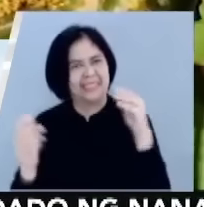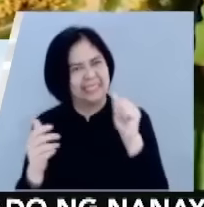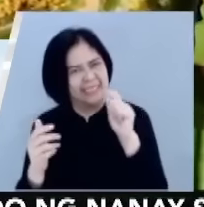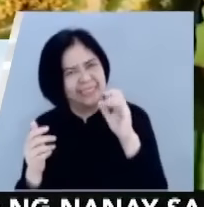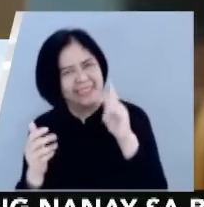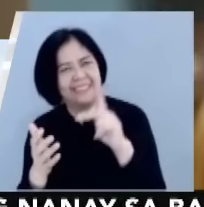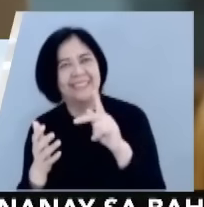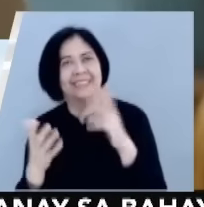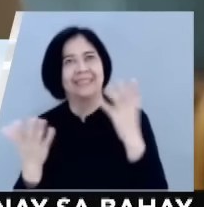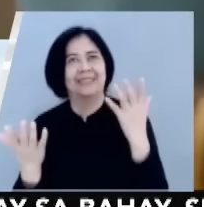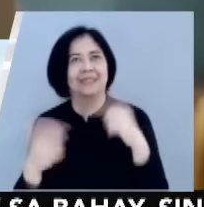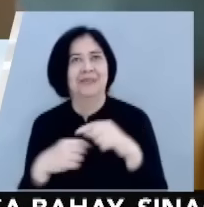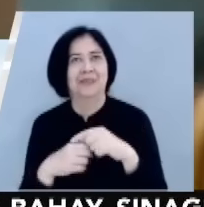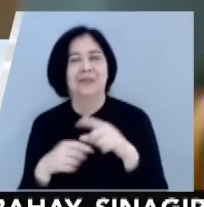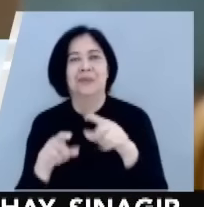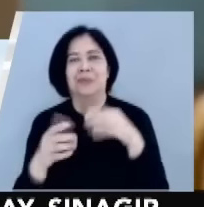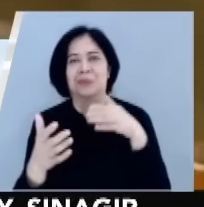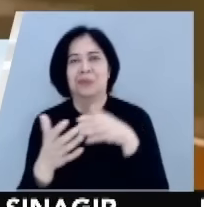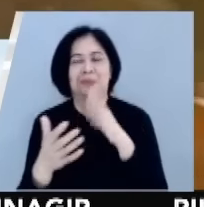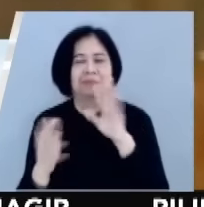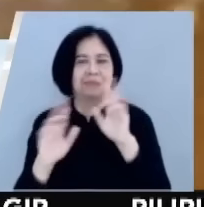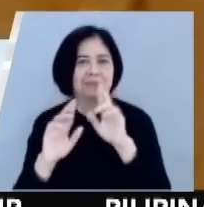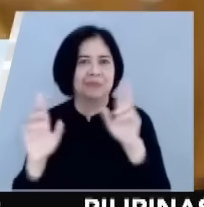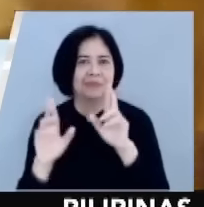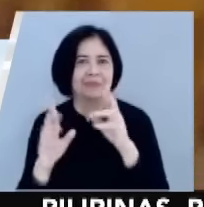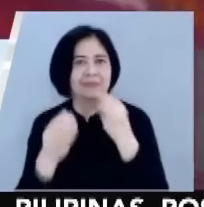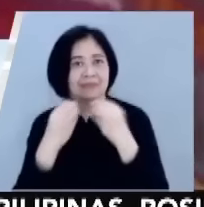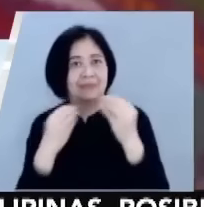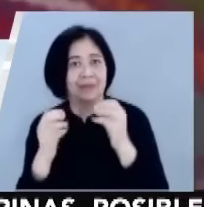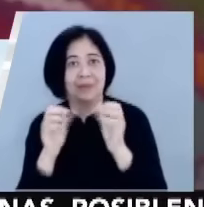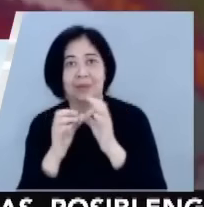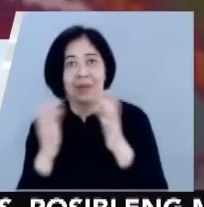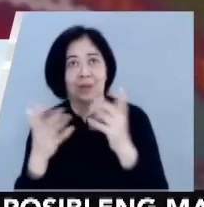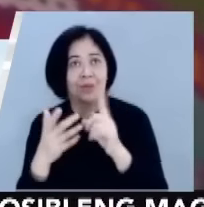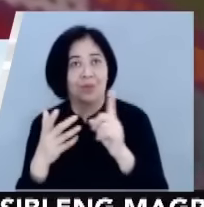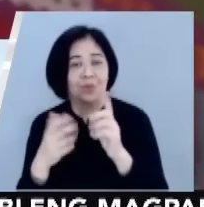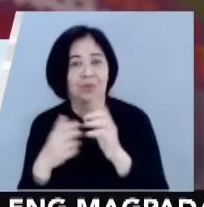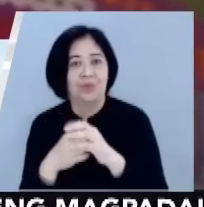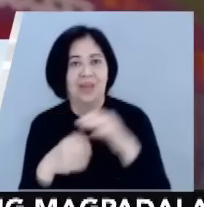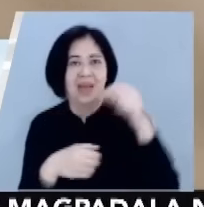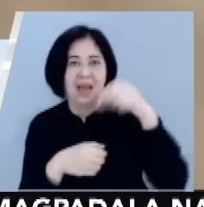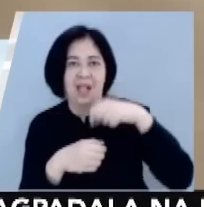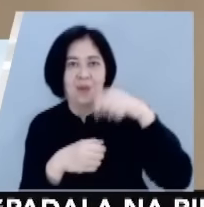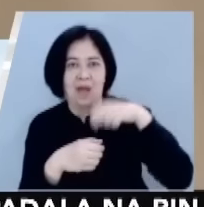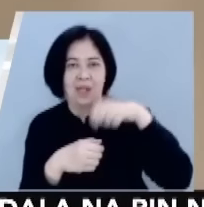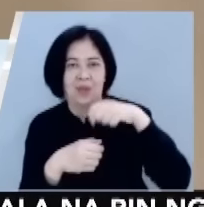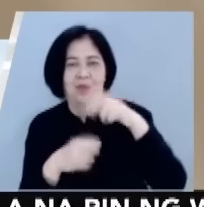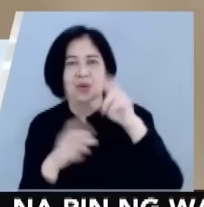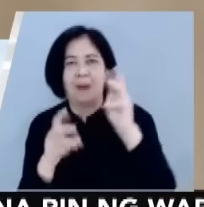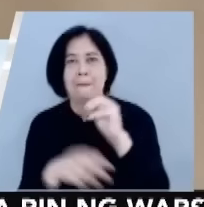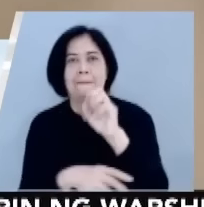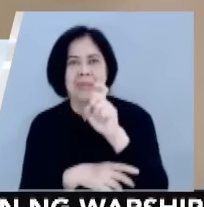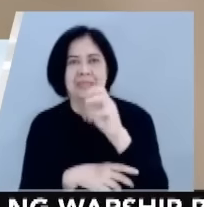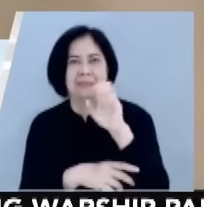go... Of course, hindi makukumpleto ang meal kung walang... So basically, halo-halo is mix-mix.